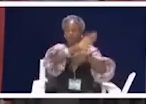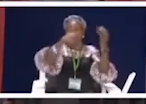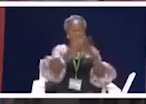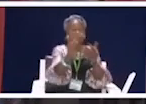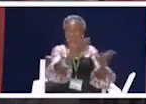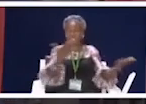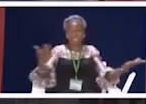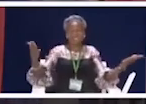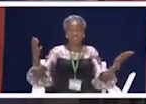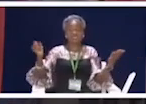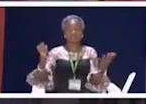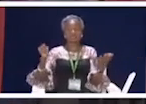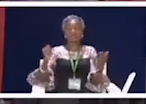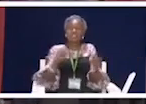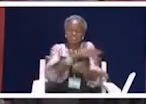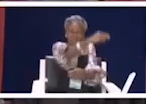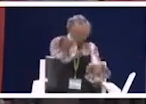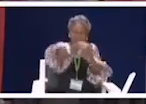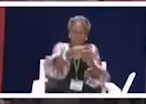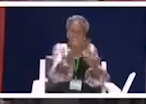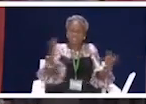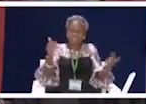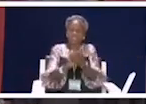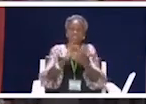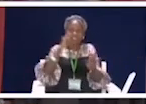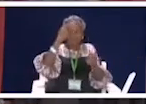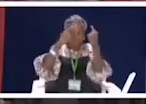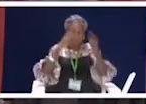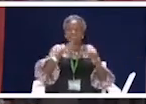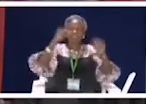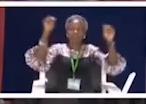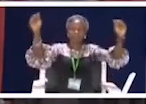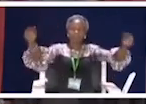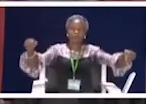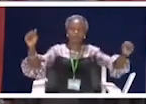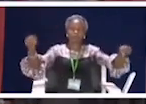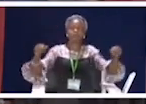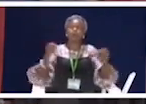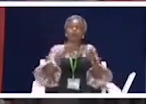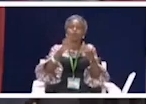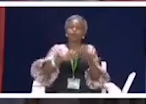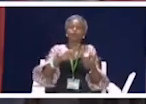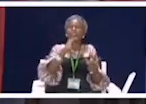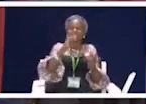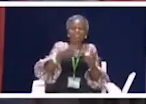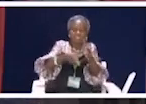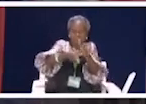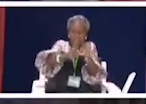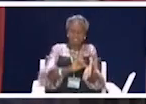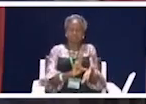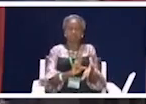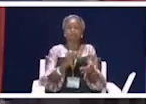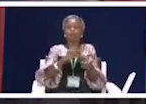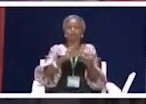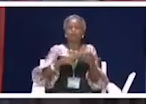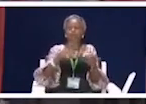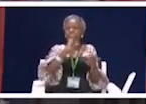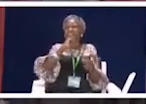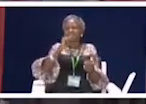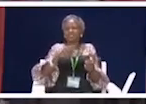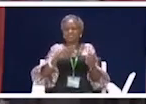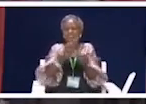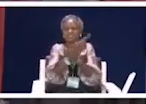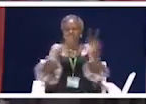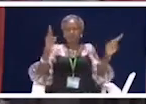things, including things that are considered impossible or irreversible or